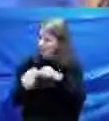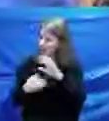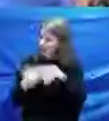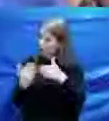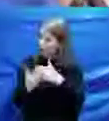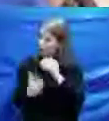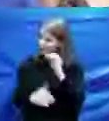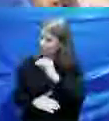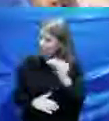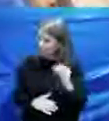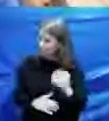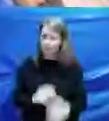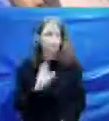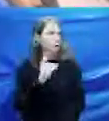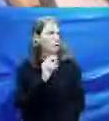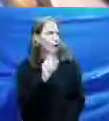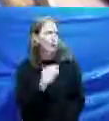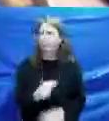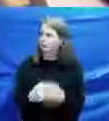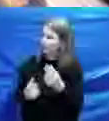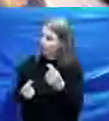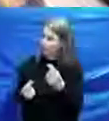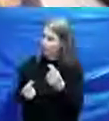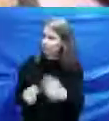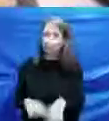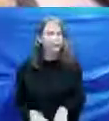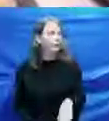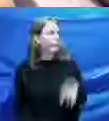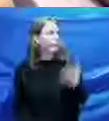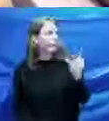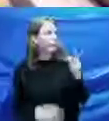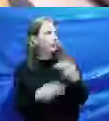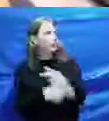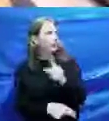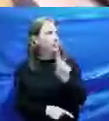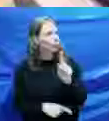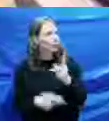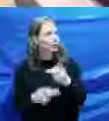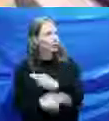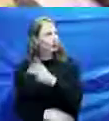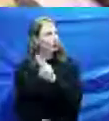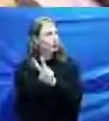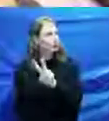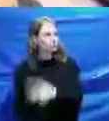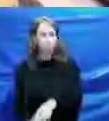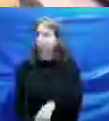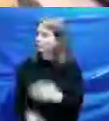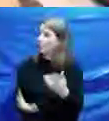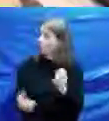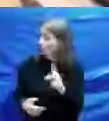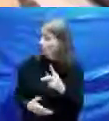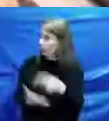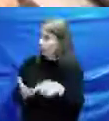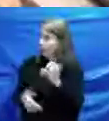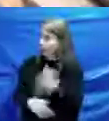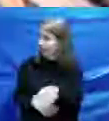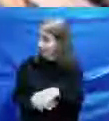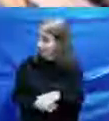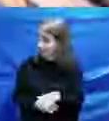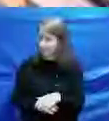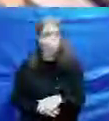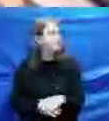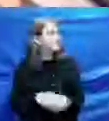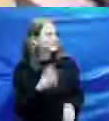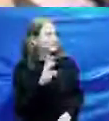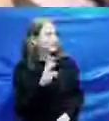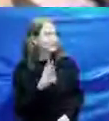out? Multiply 3 times 1 times 2. Good. I multiply 3 times 1 times 2 is? 6. And then what do I do with all those pesky zeros?